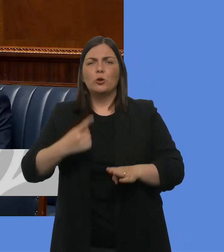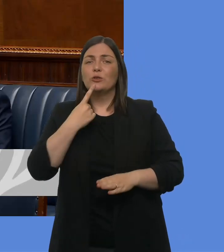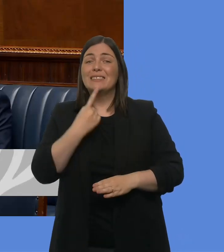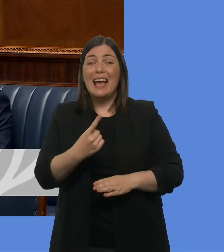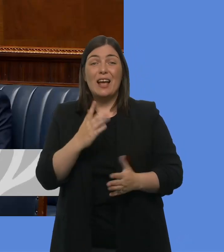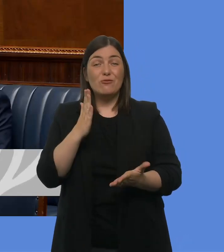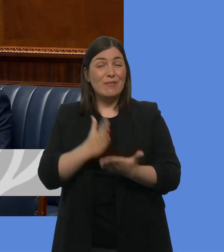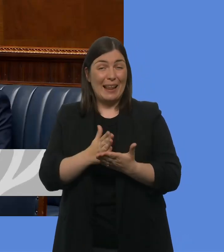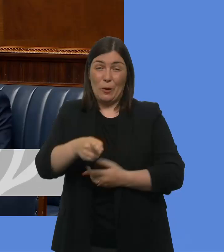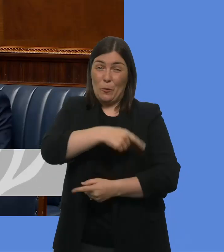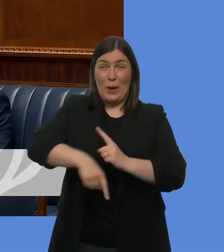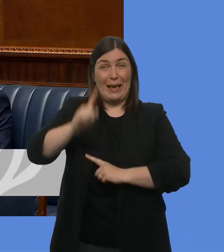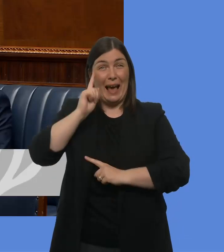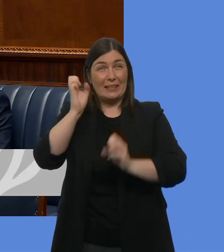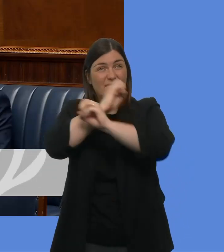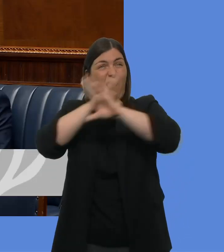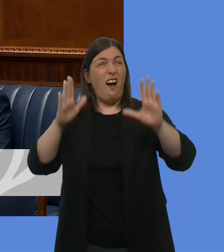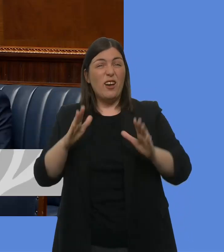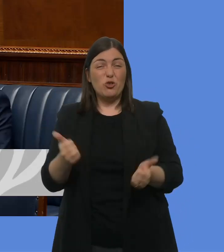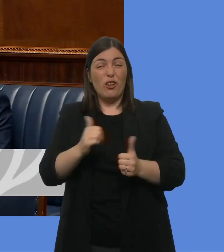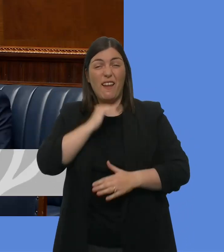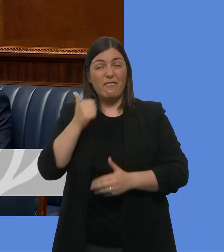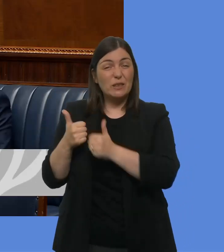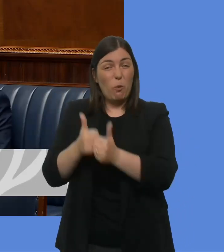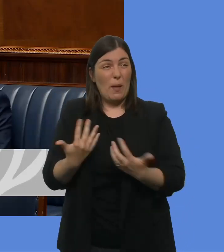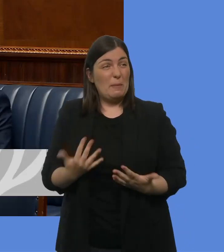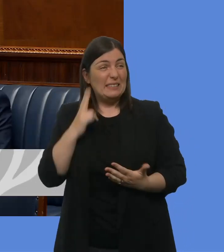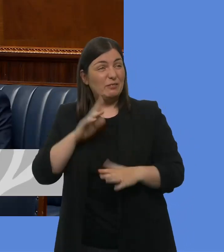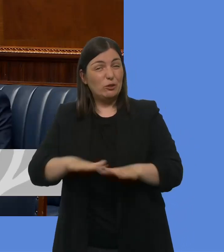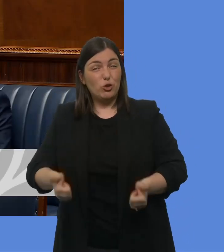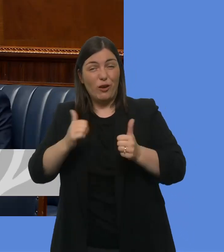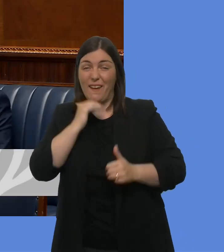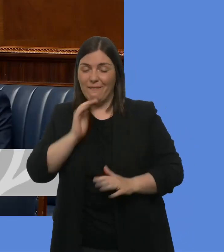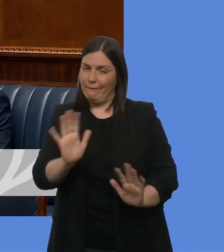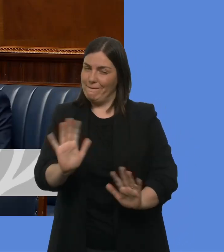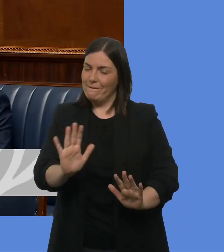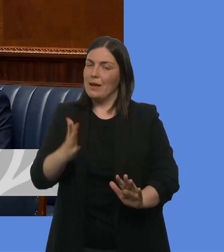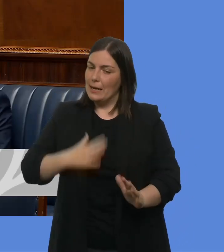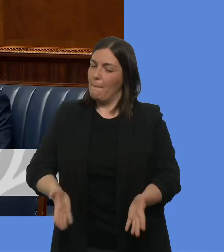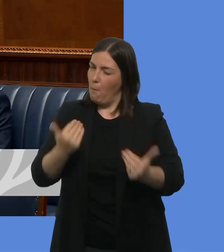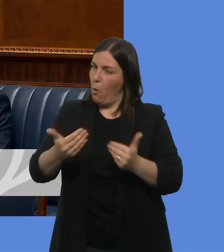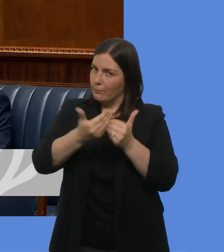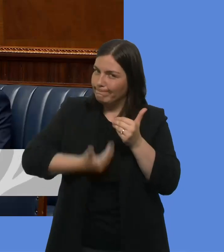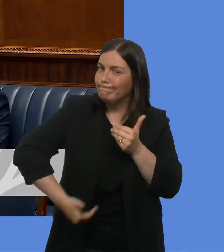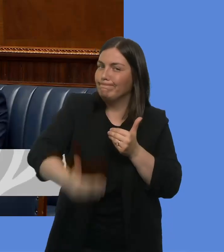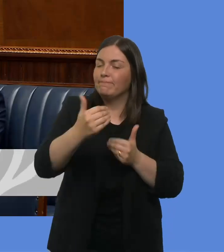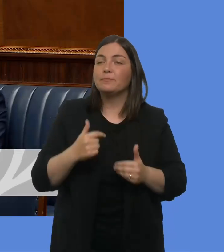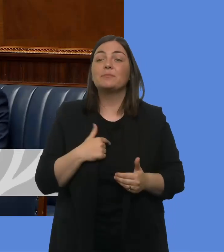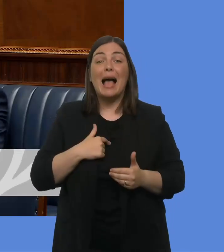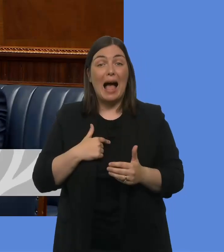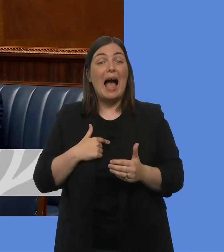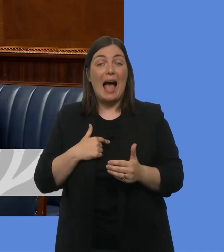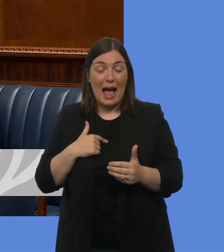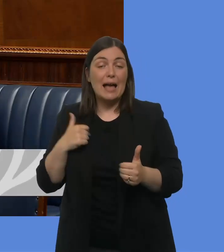deaf children. Longer term planning is vital to support our deaf learners in Northern Ireland, and I confirm I support the motion and hope that it